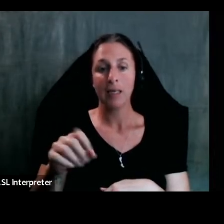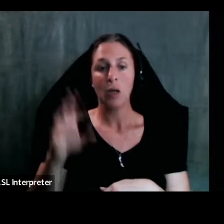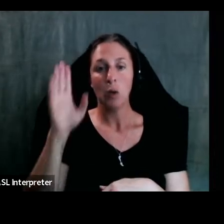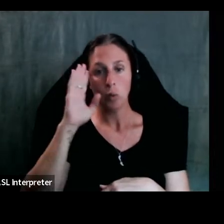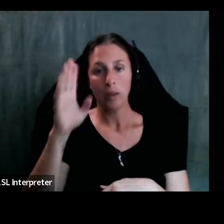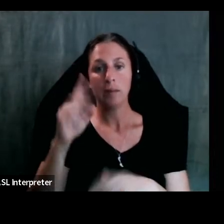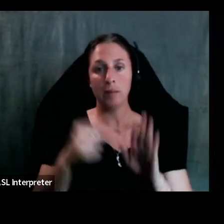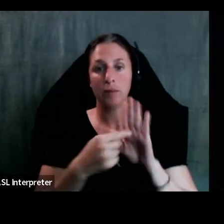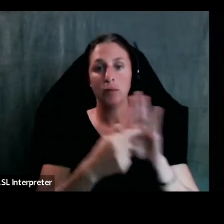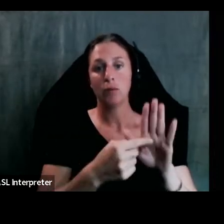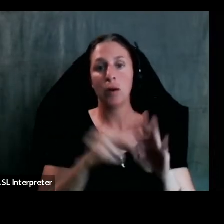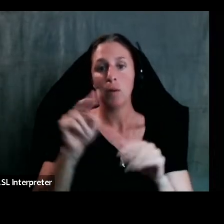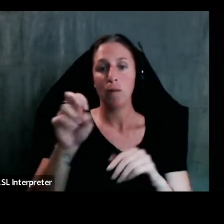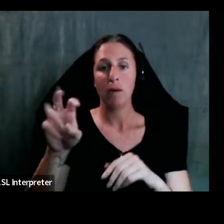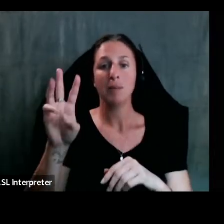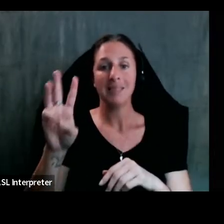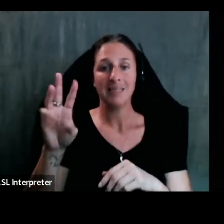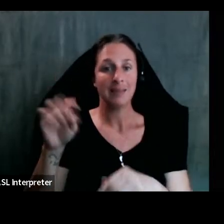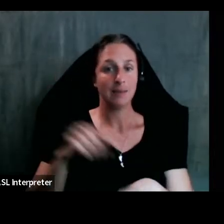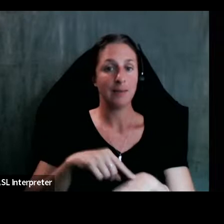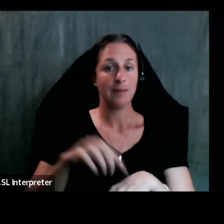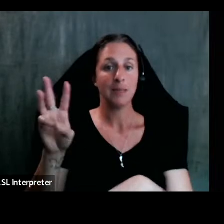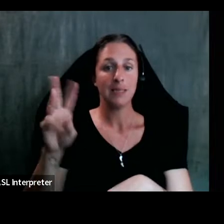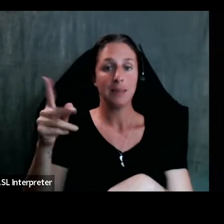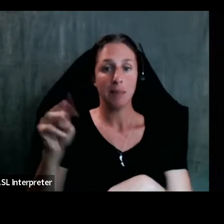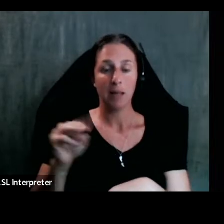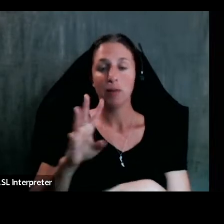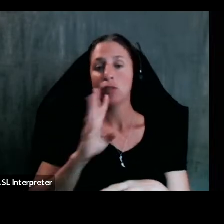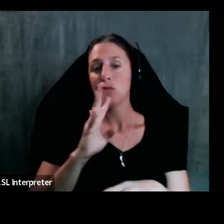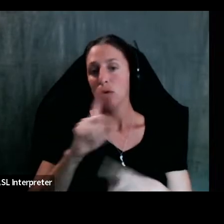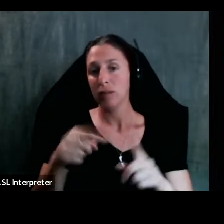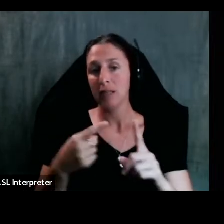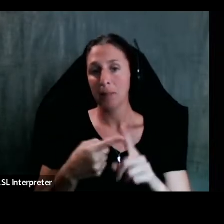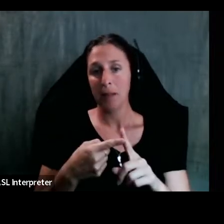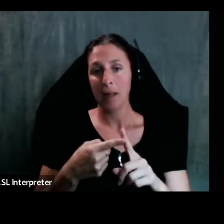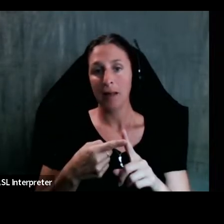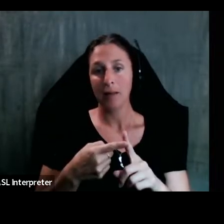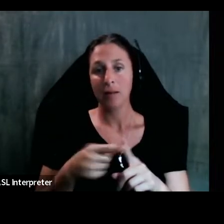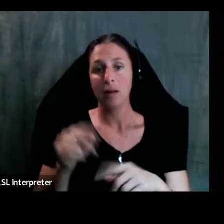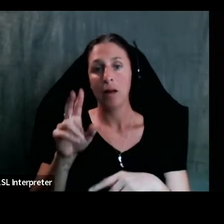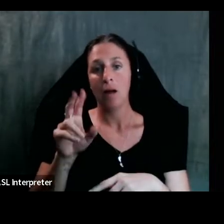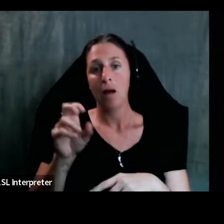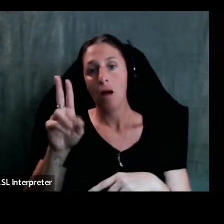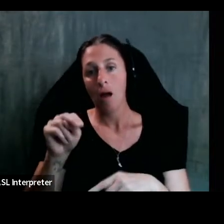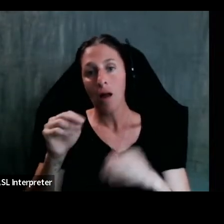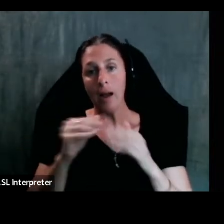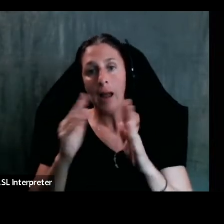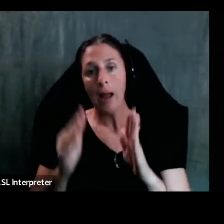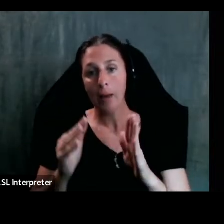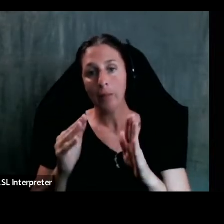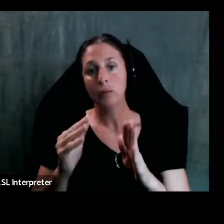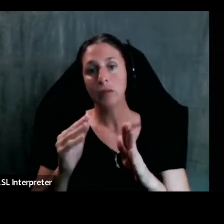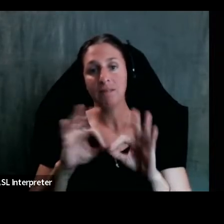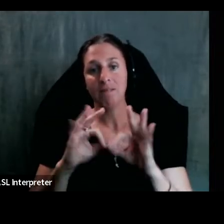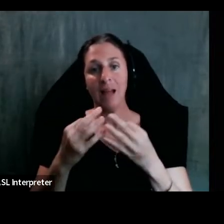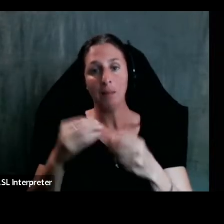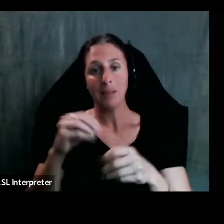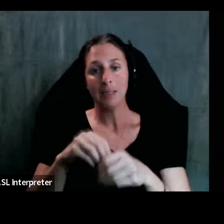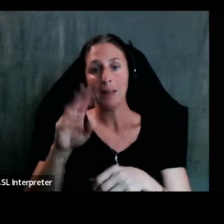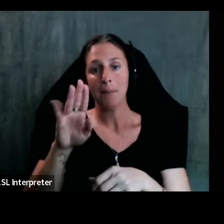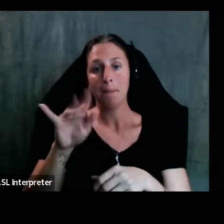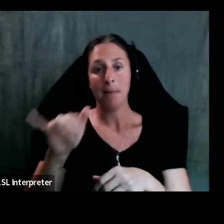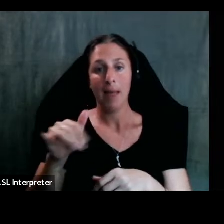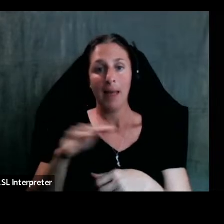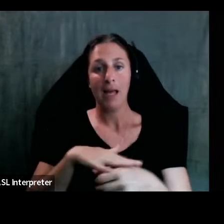November 6th at 6 p.m. And it talks about unhoused families in the Bay Area. And